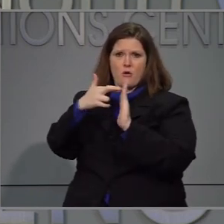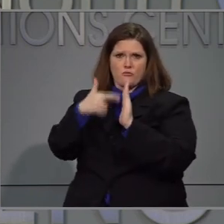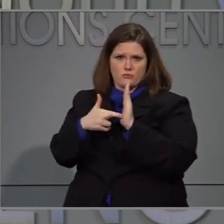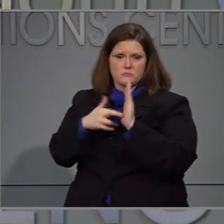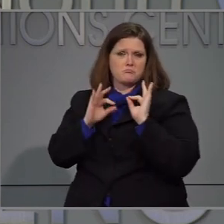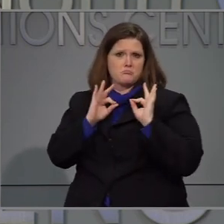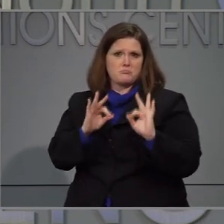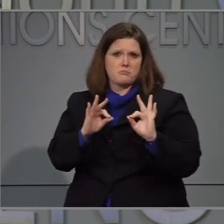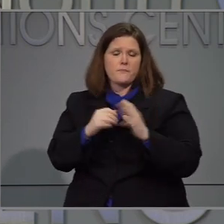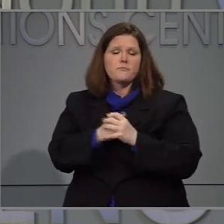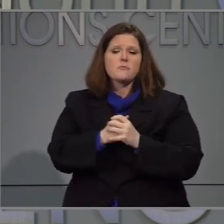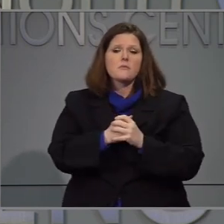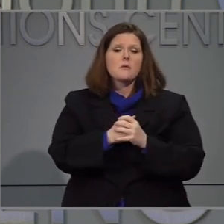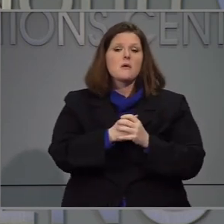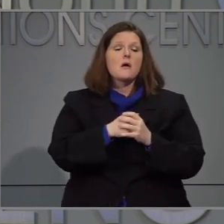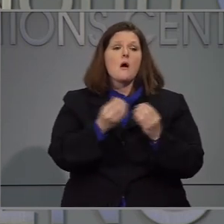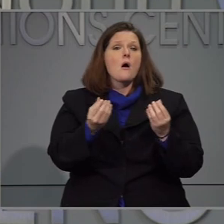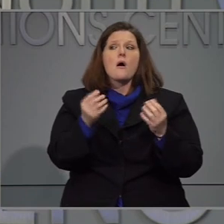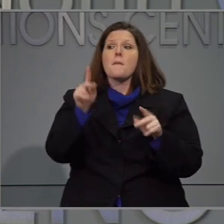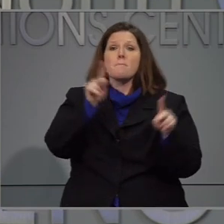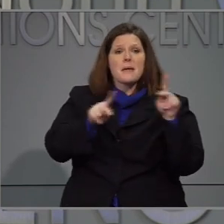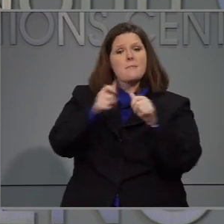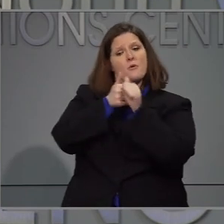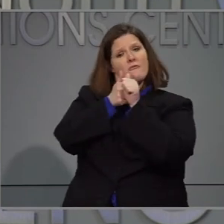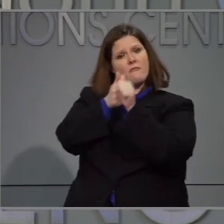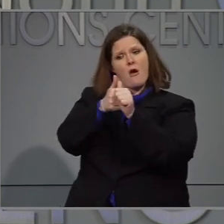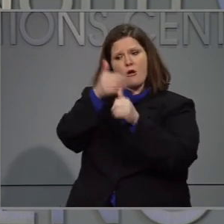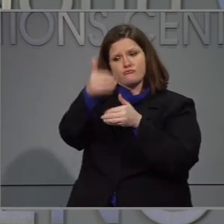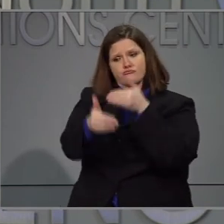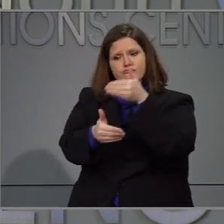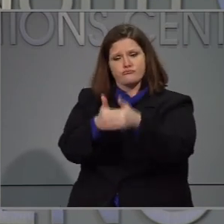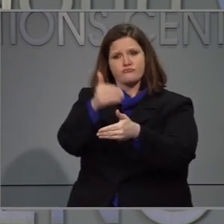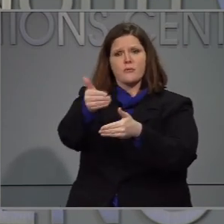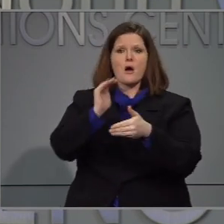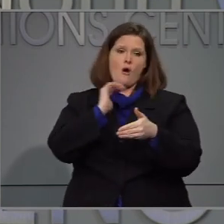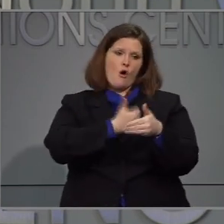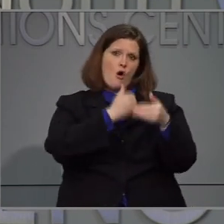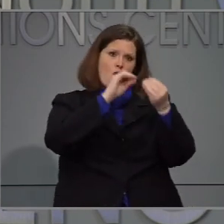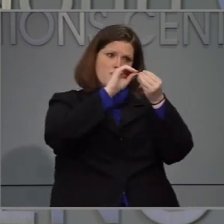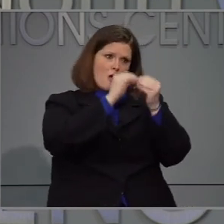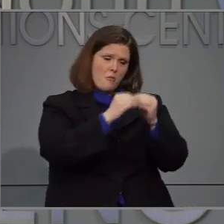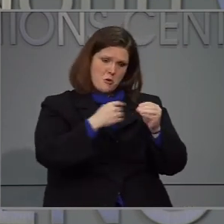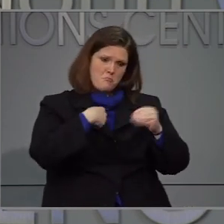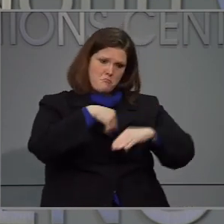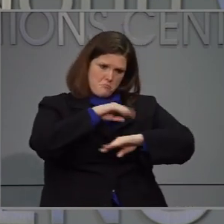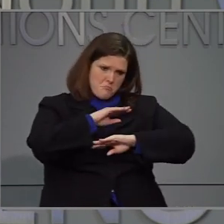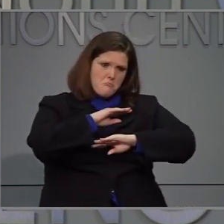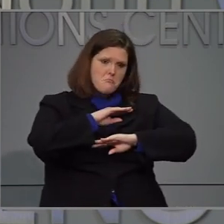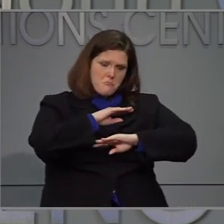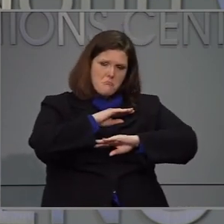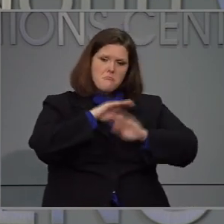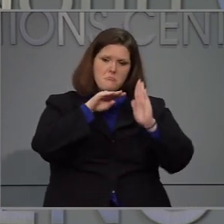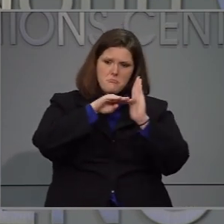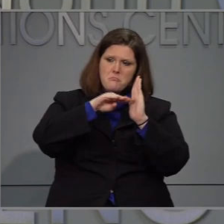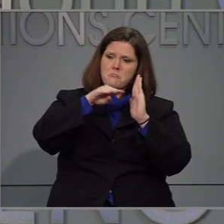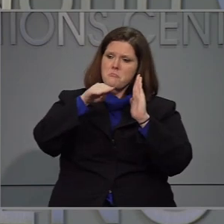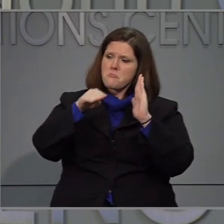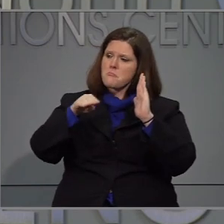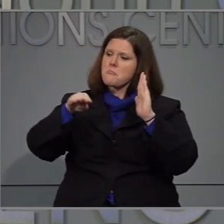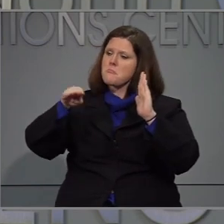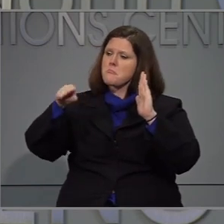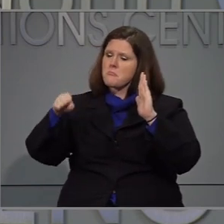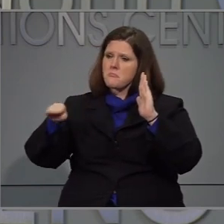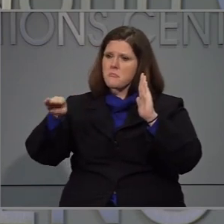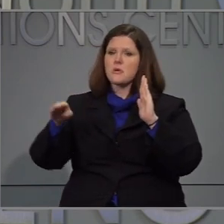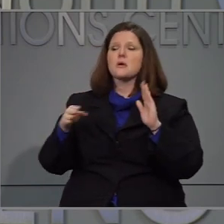can reignite our economy. We have a lot of businesses working now and a lot of people out there working now, but many of them are doing it in